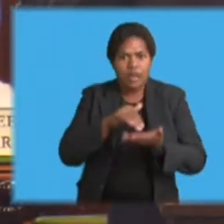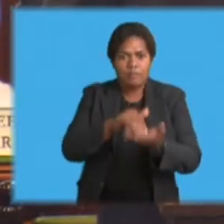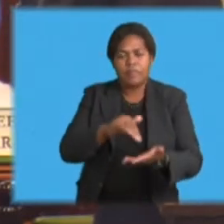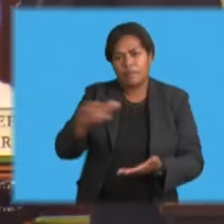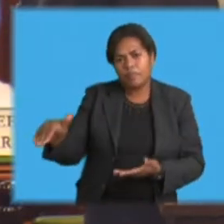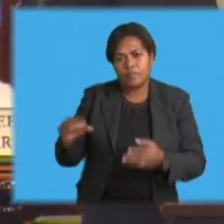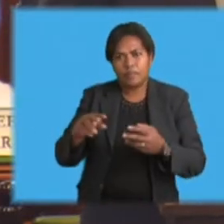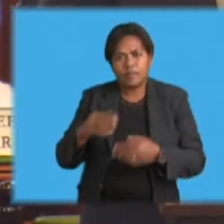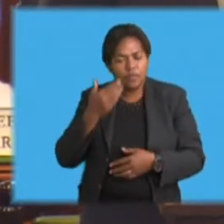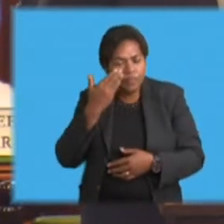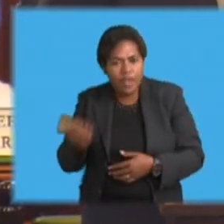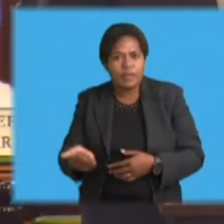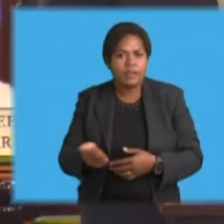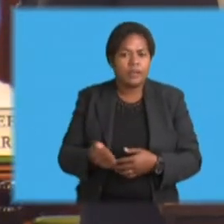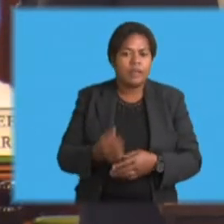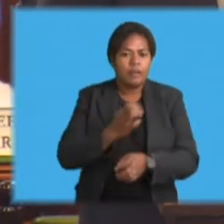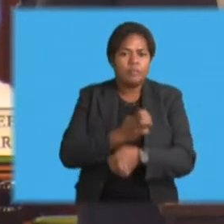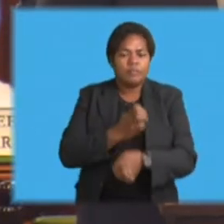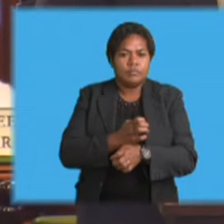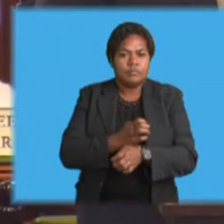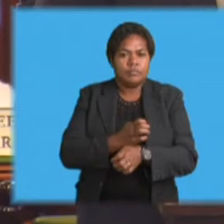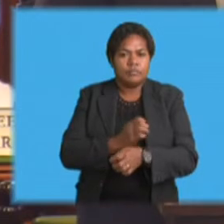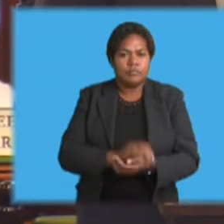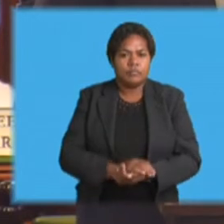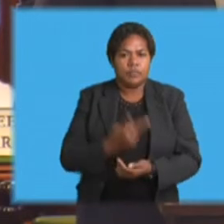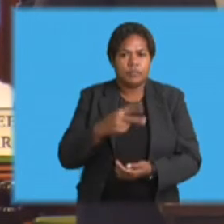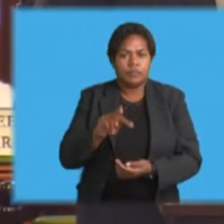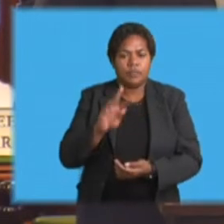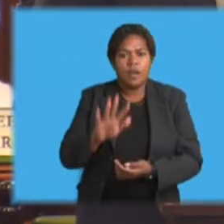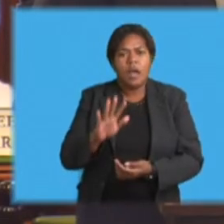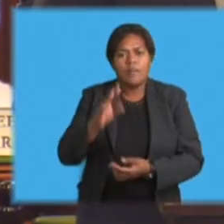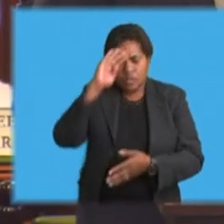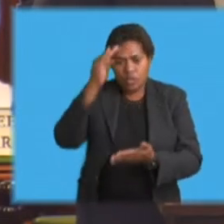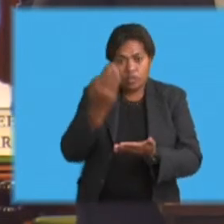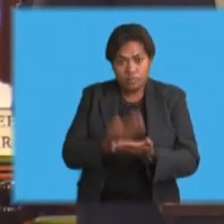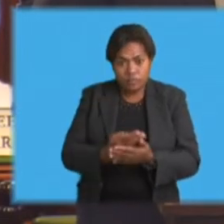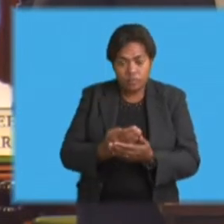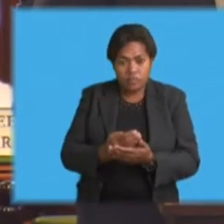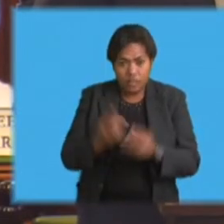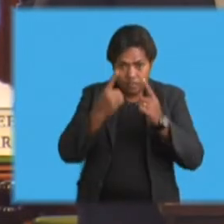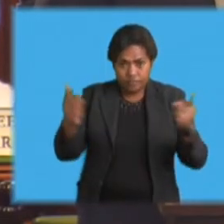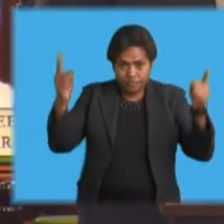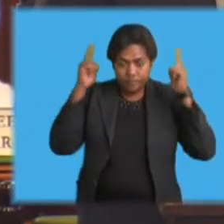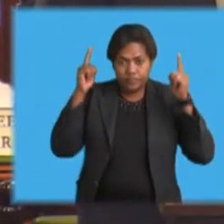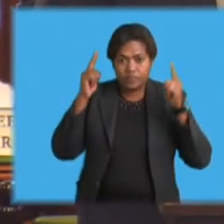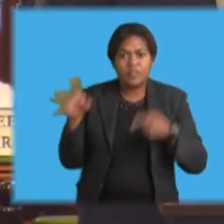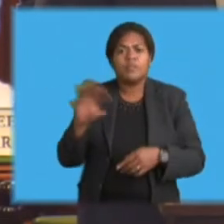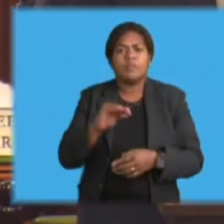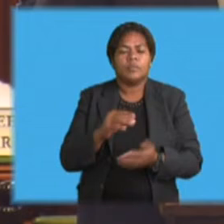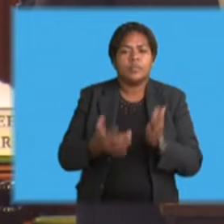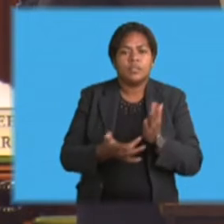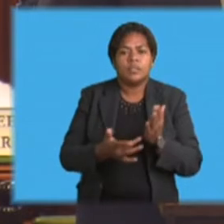In 2016, a total of 35 students graduated from the technical colleges, and in 2017, a total of